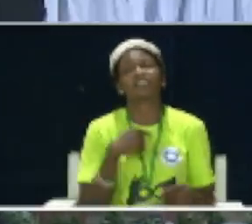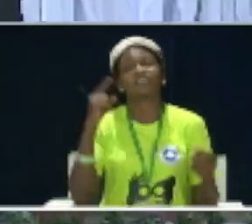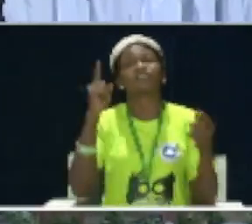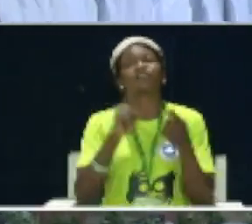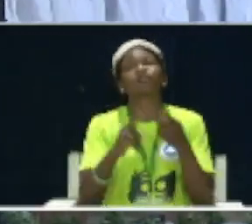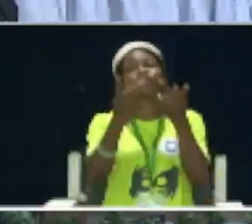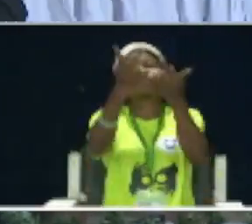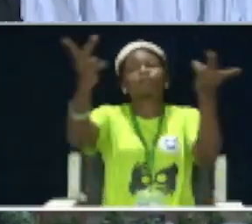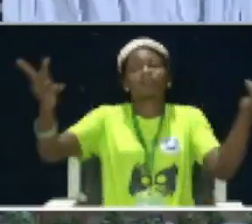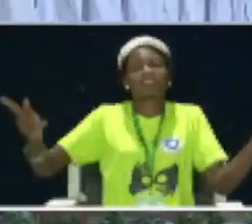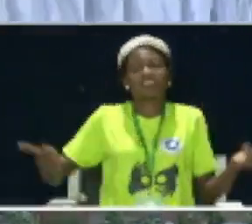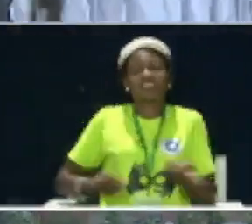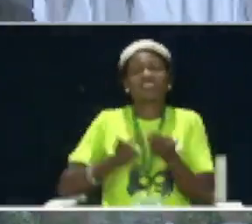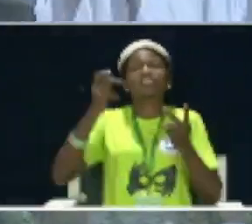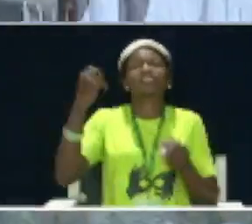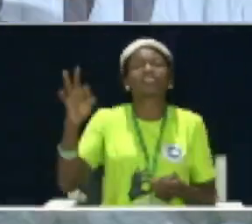Of rest.